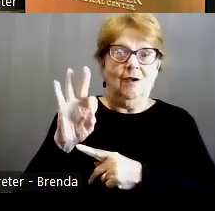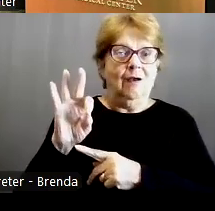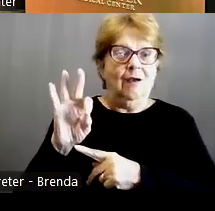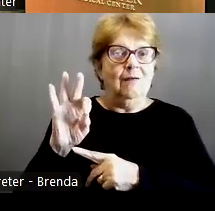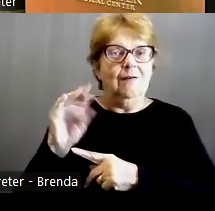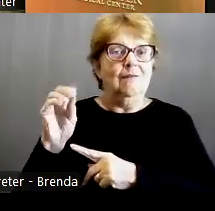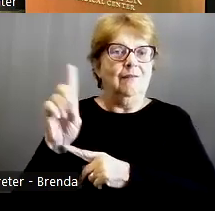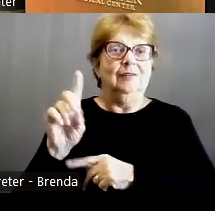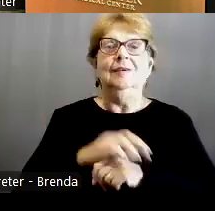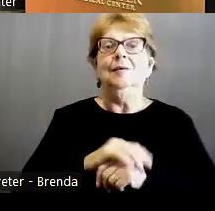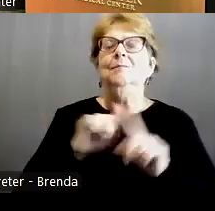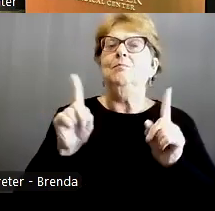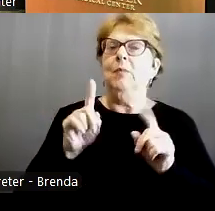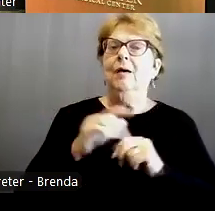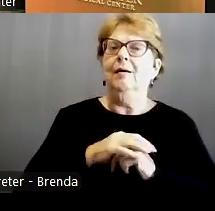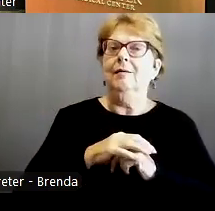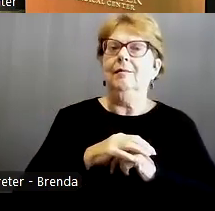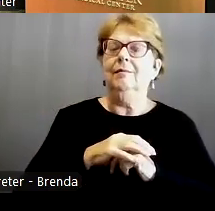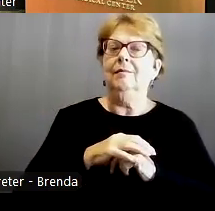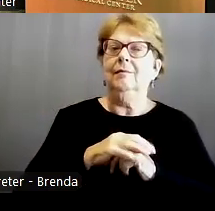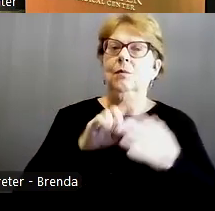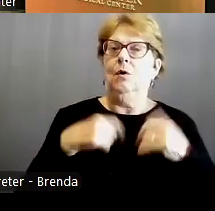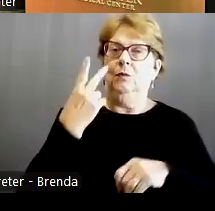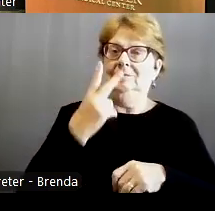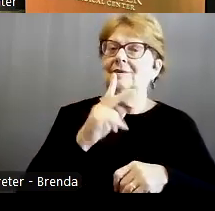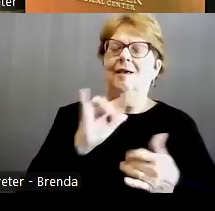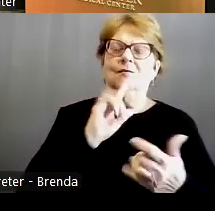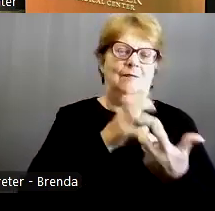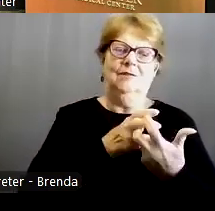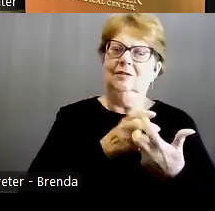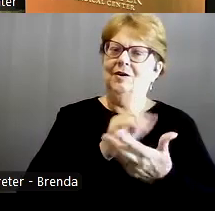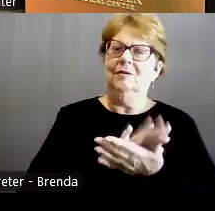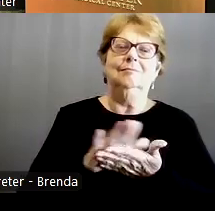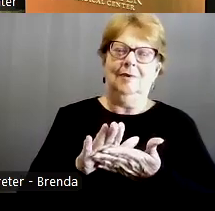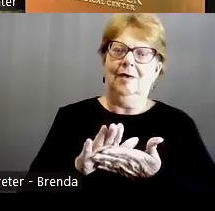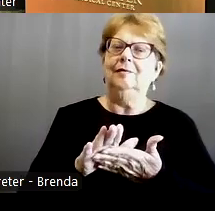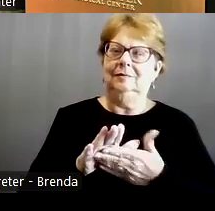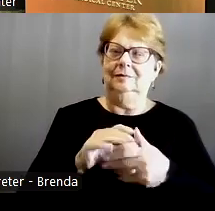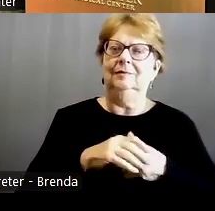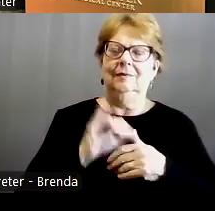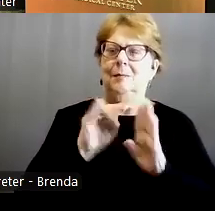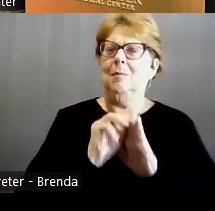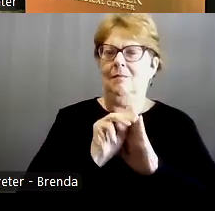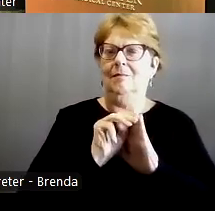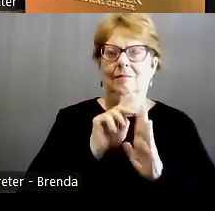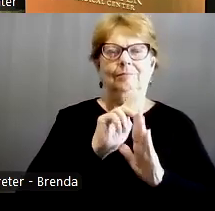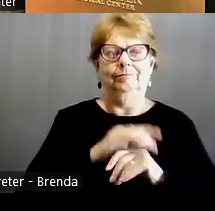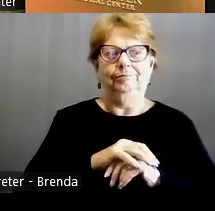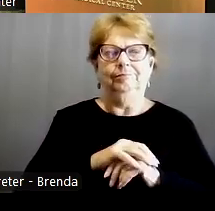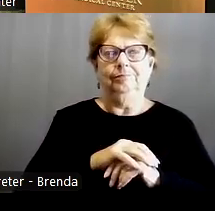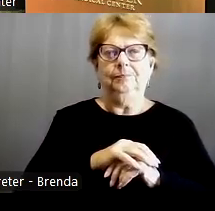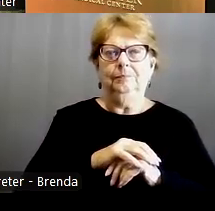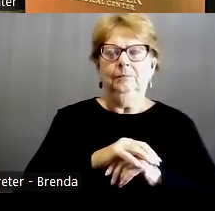on the epilepsy unit, this fits very nicely. This model I'm talking about today fits very nicely. This